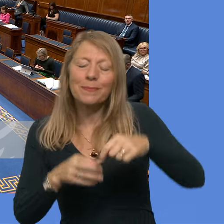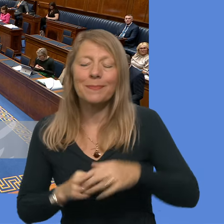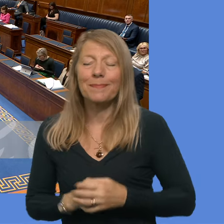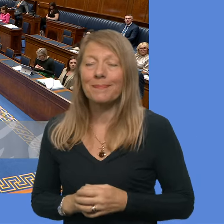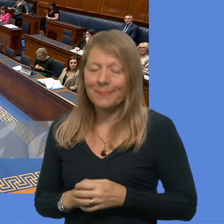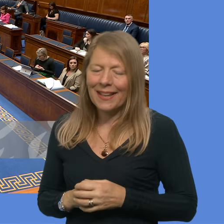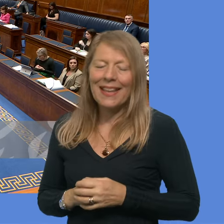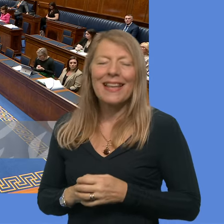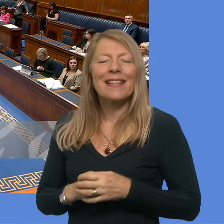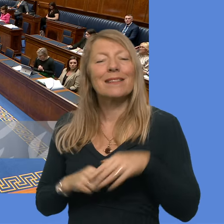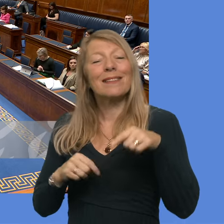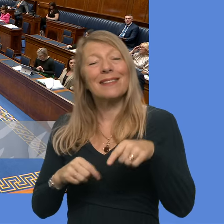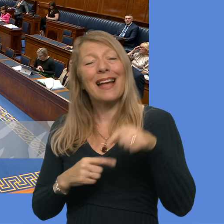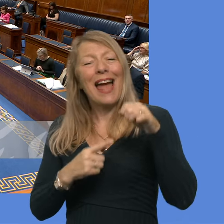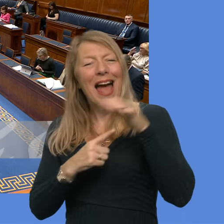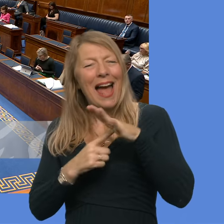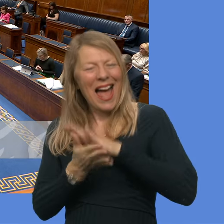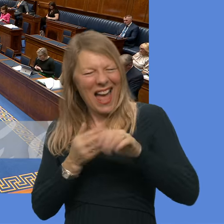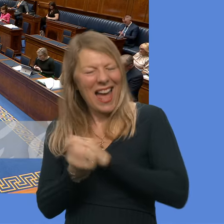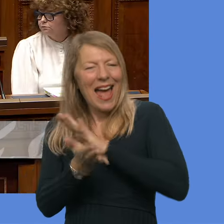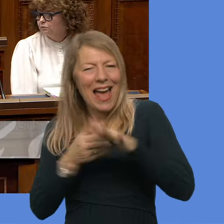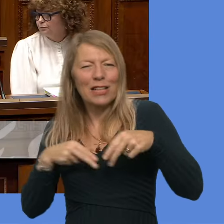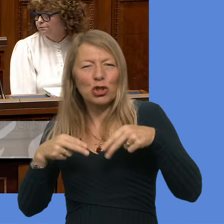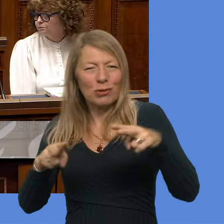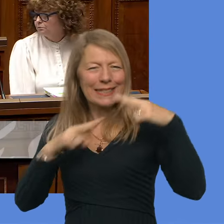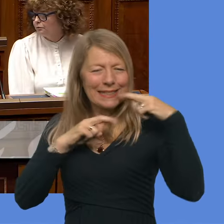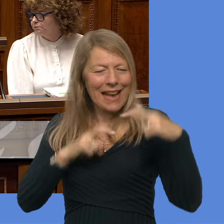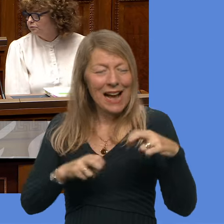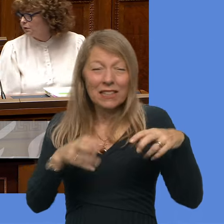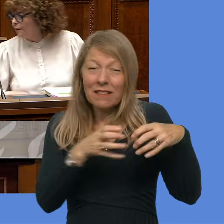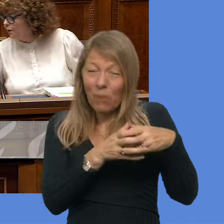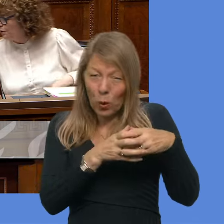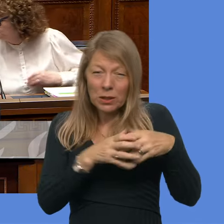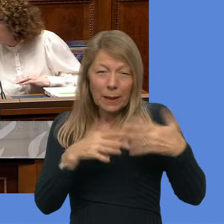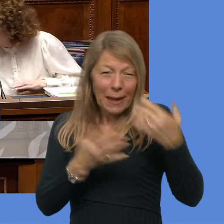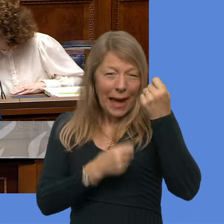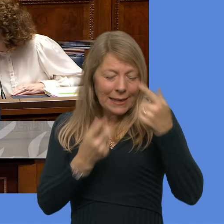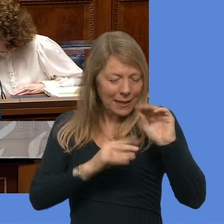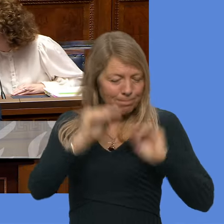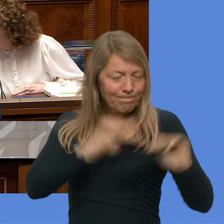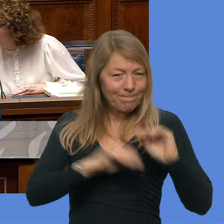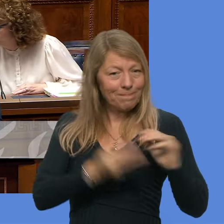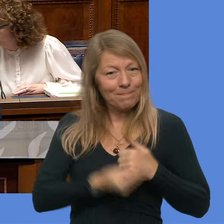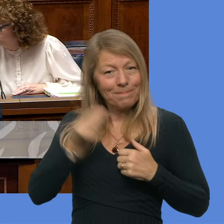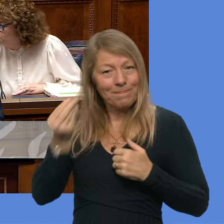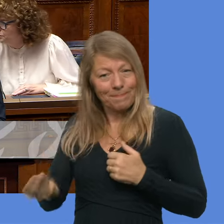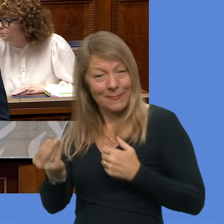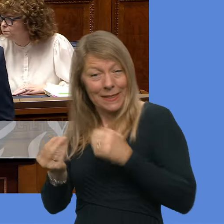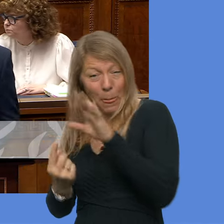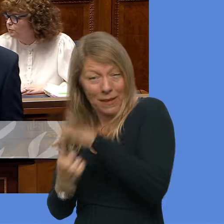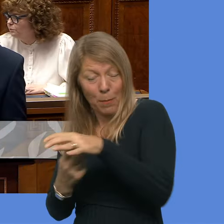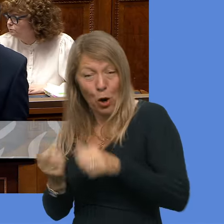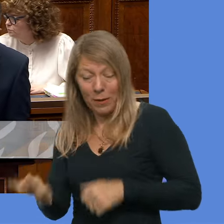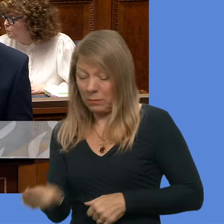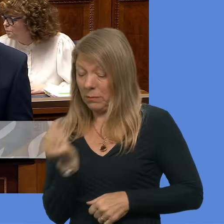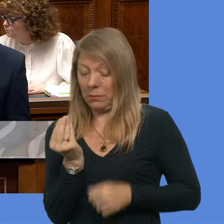21st century High Street will be of interest to a number of departments. I have asked my own officials to take forward the recommendations relevant to my department. I understand that